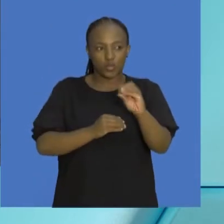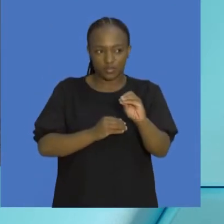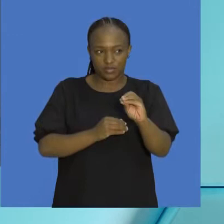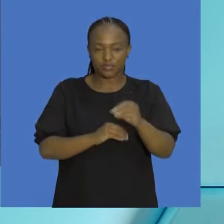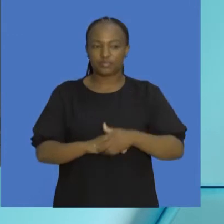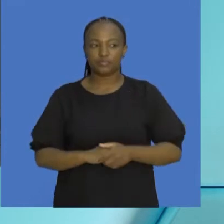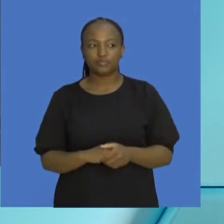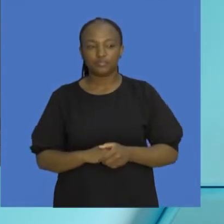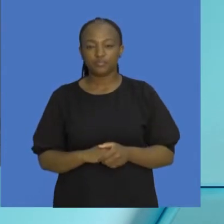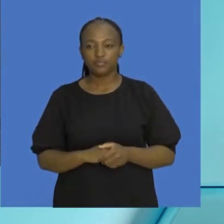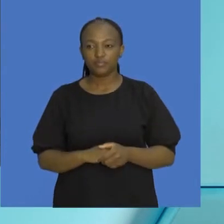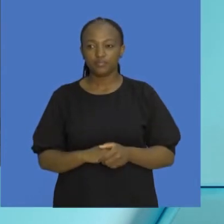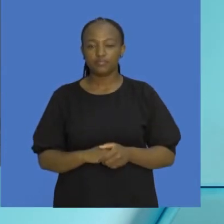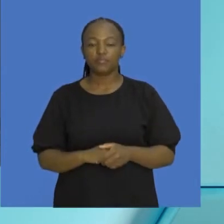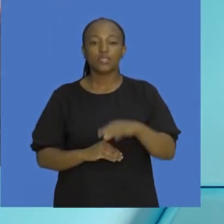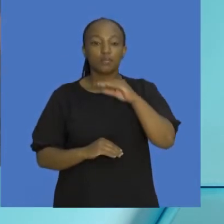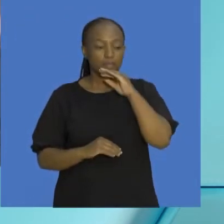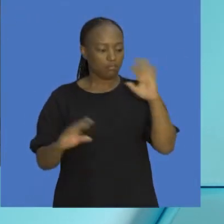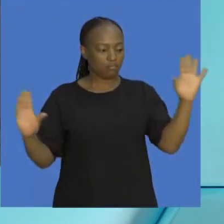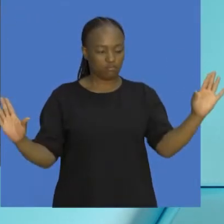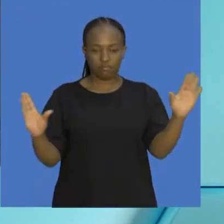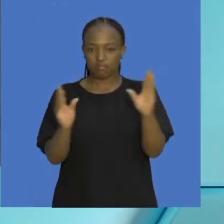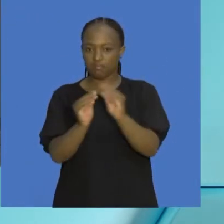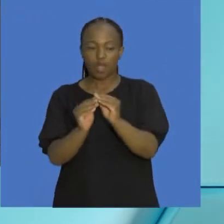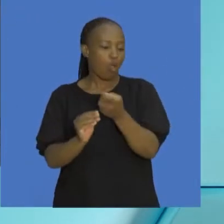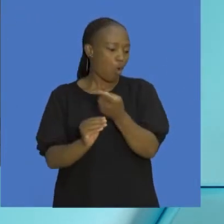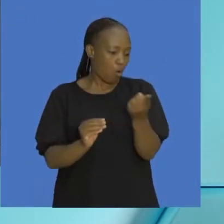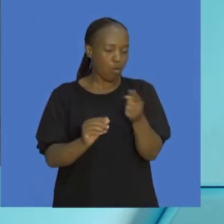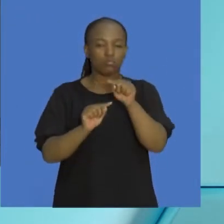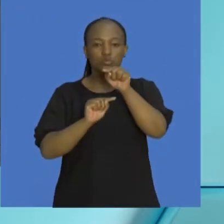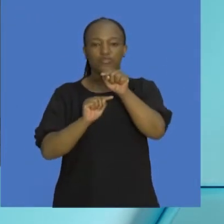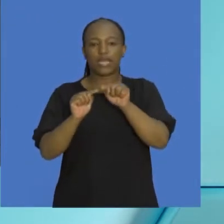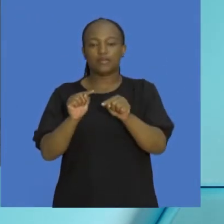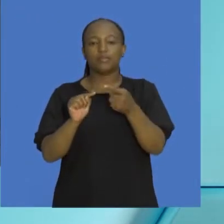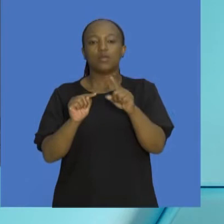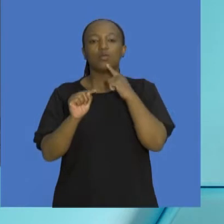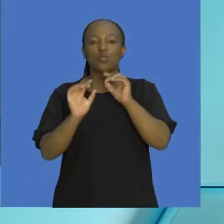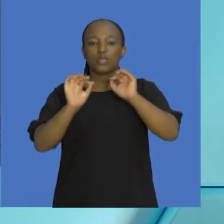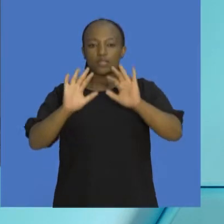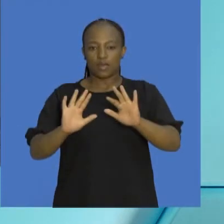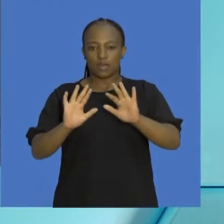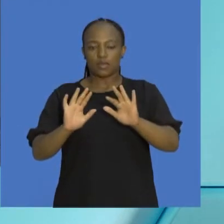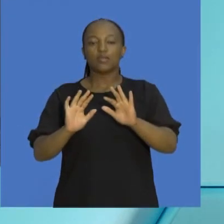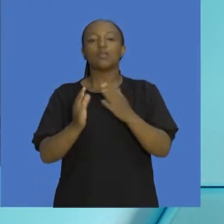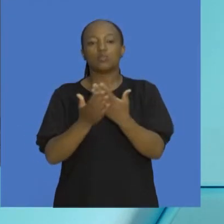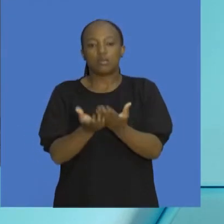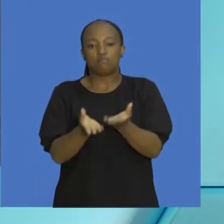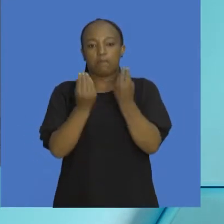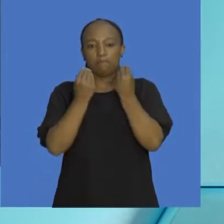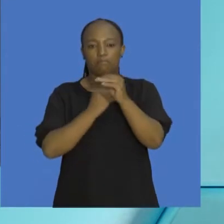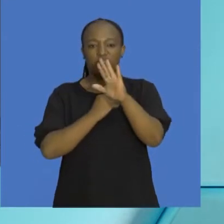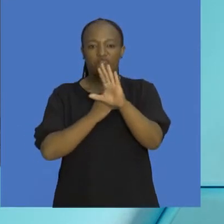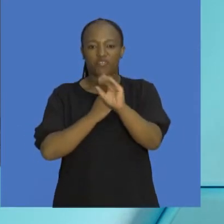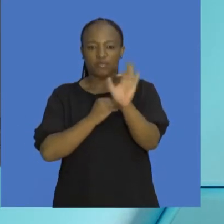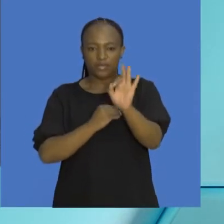and so on. Okay? Just the combination of everyone divided by 10, you're getting 50%.